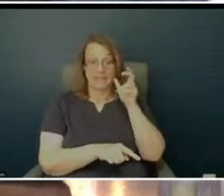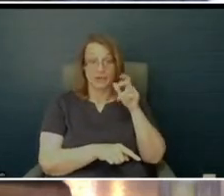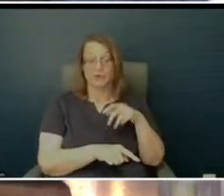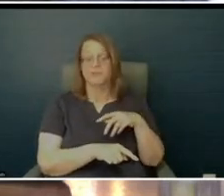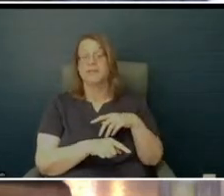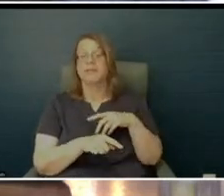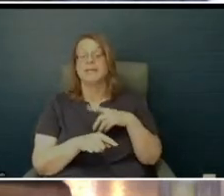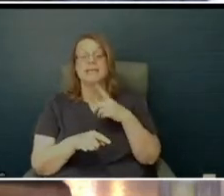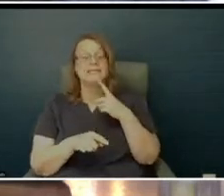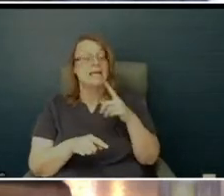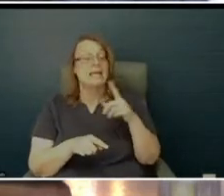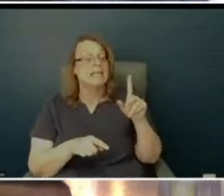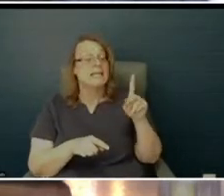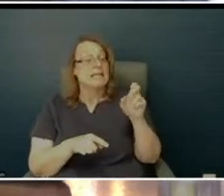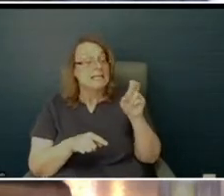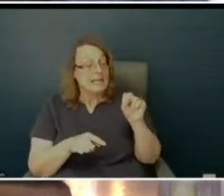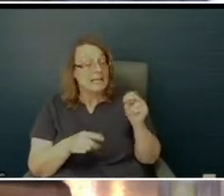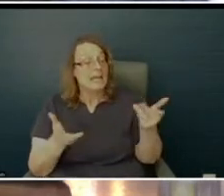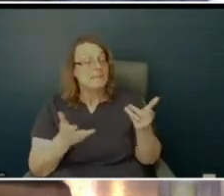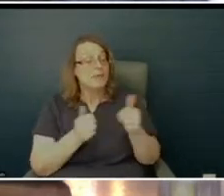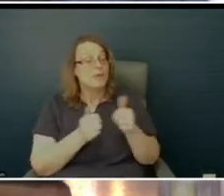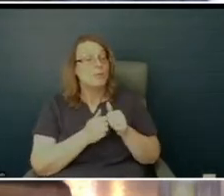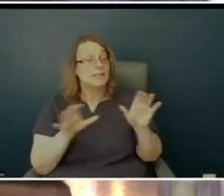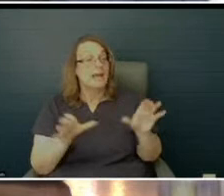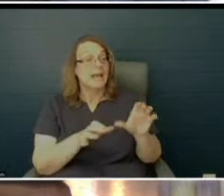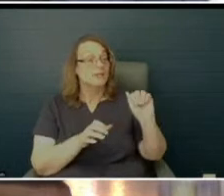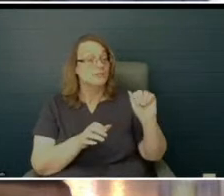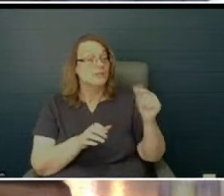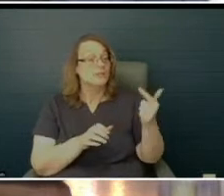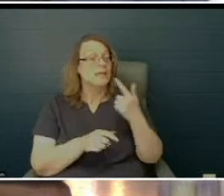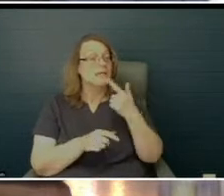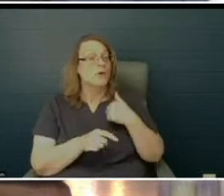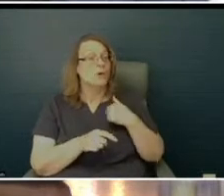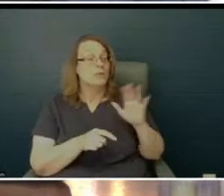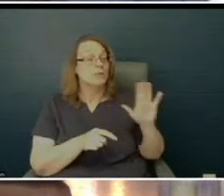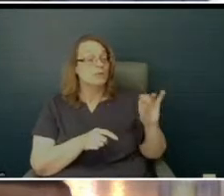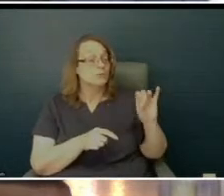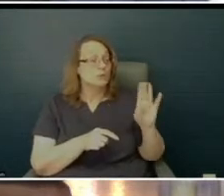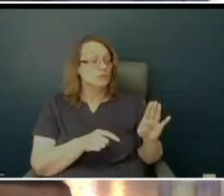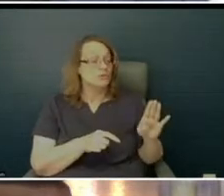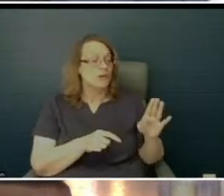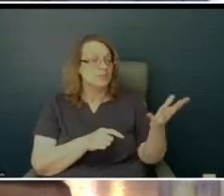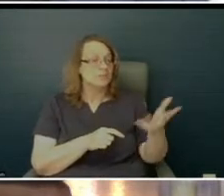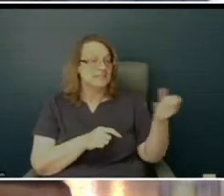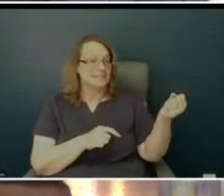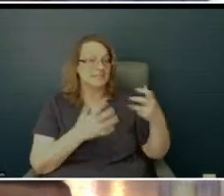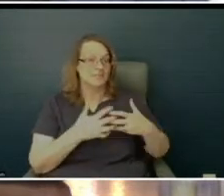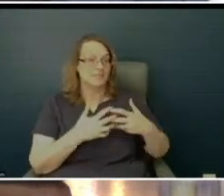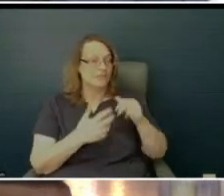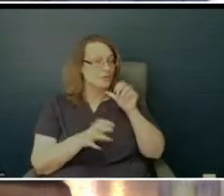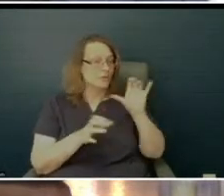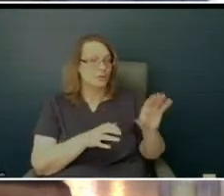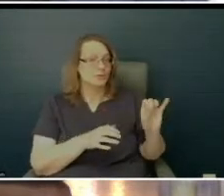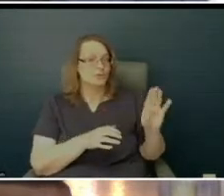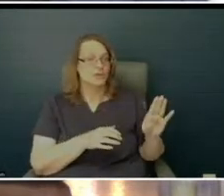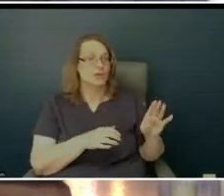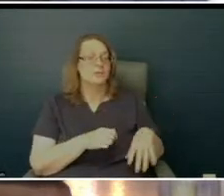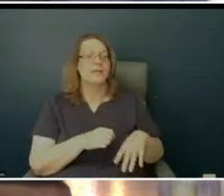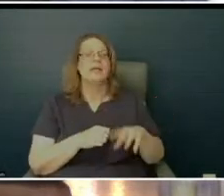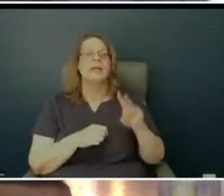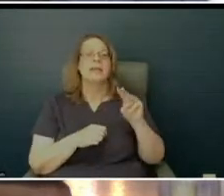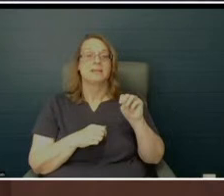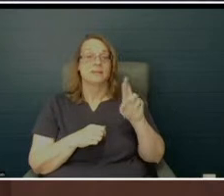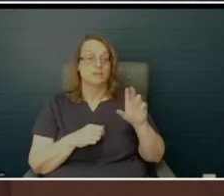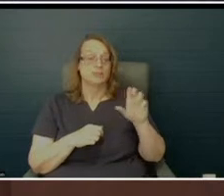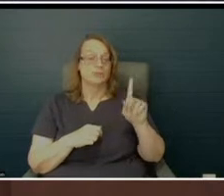General. He just told me it's your job to seize machines, and you're not doing your job." And Mr. Cuccinelli responded.